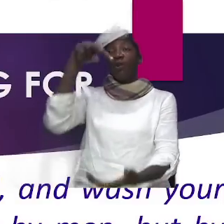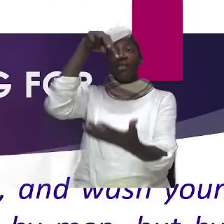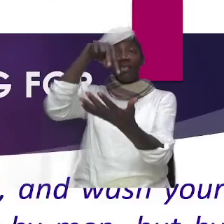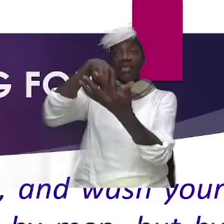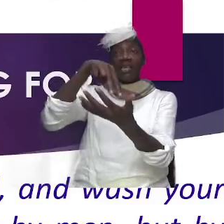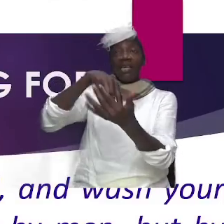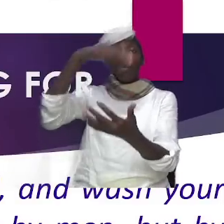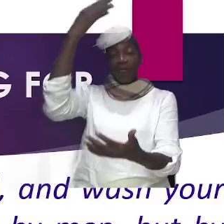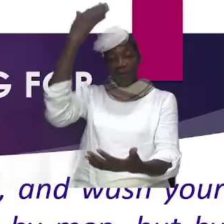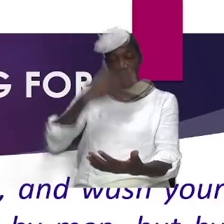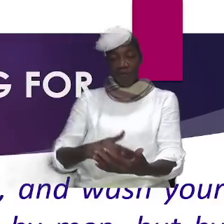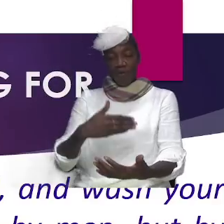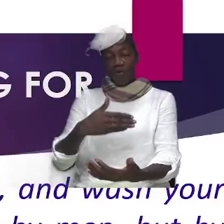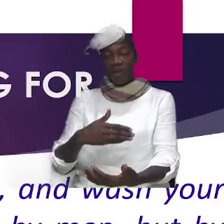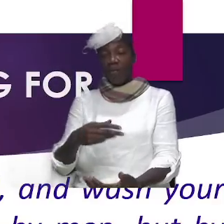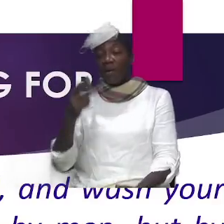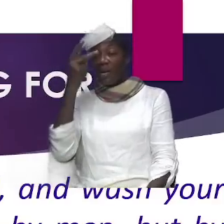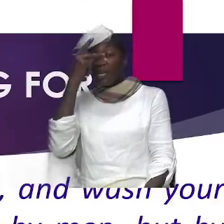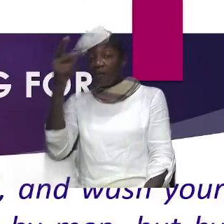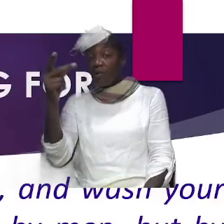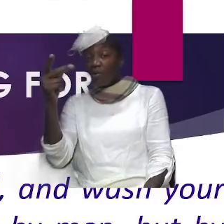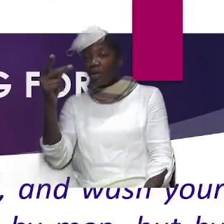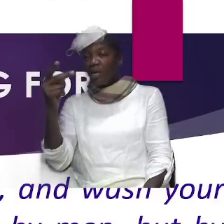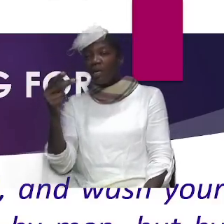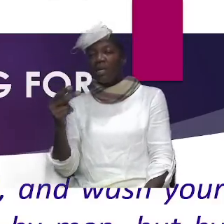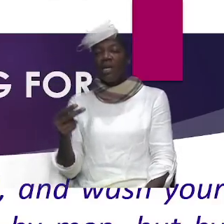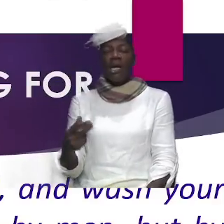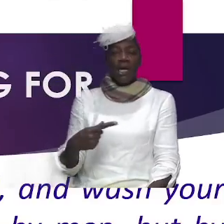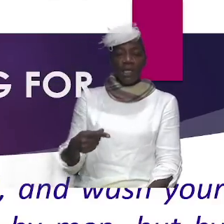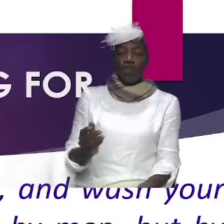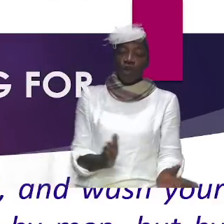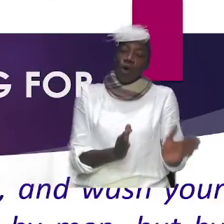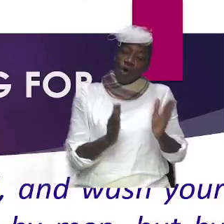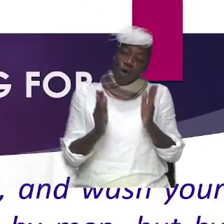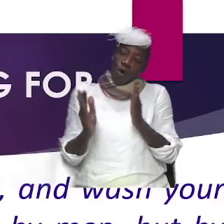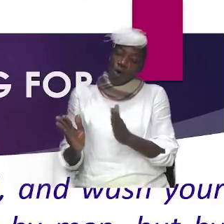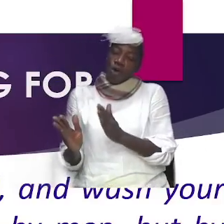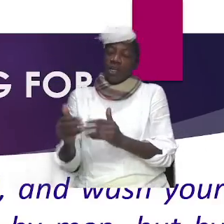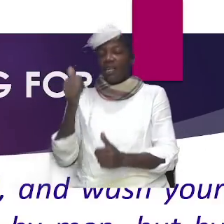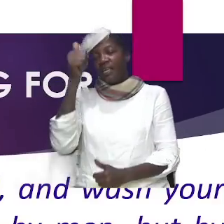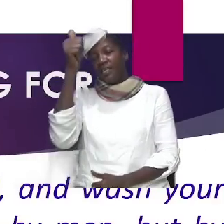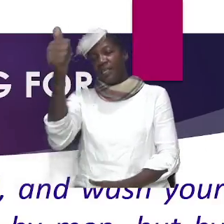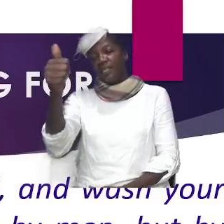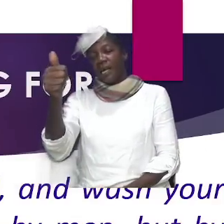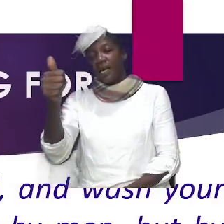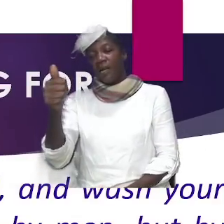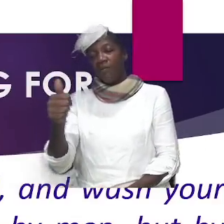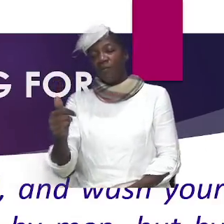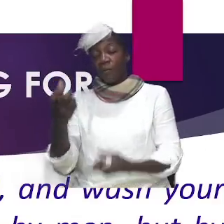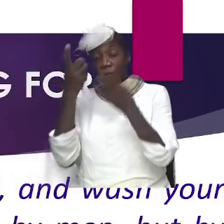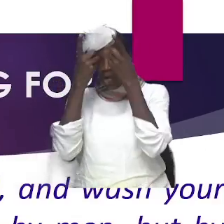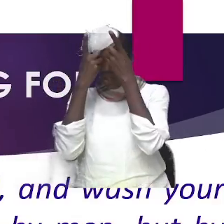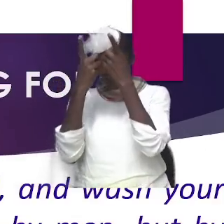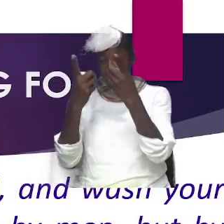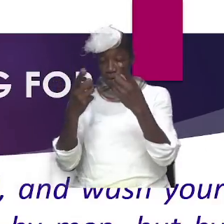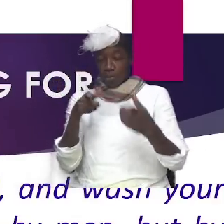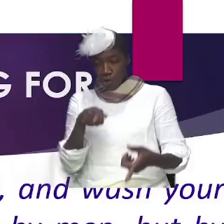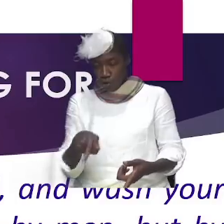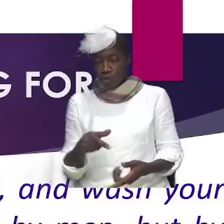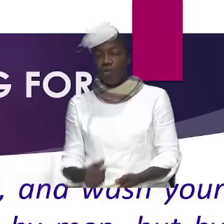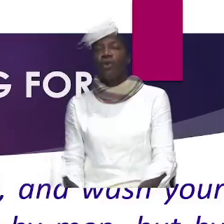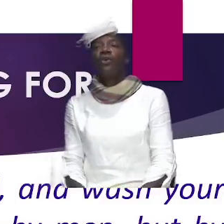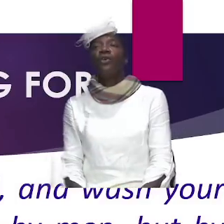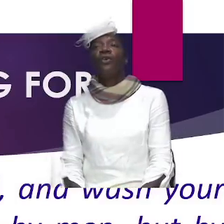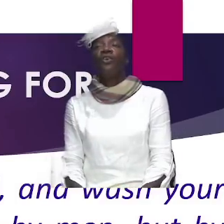him, and he's going to be looking for how we organized ourselves and how disciplined we were when it comes to